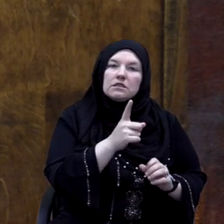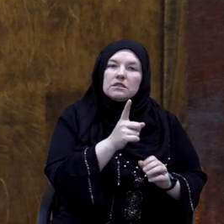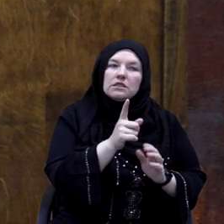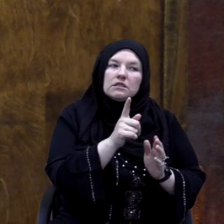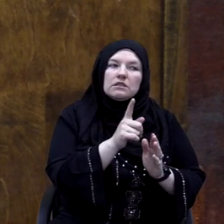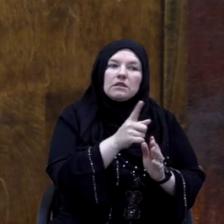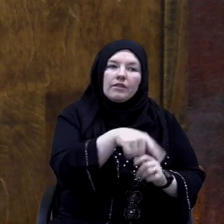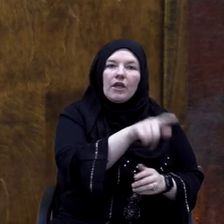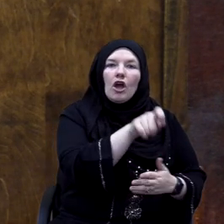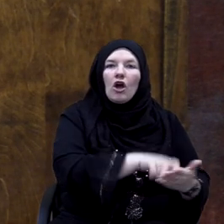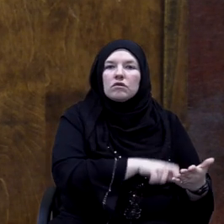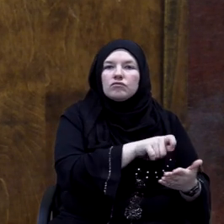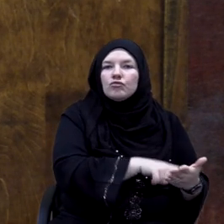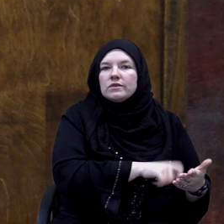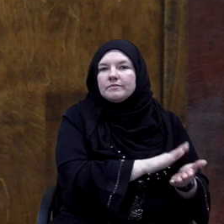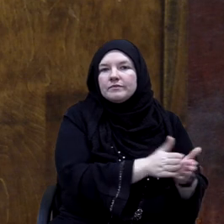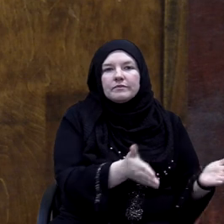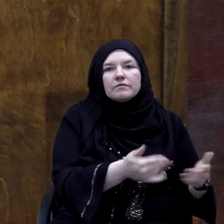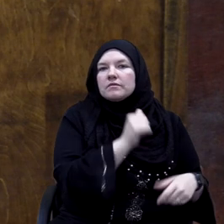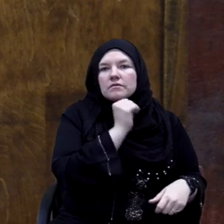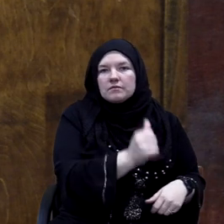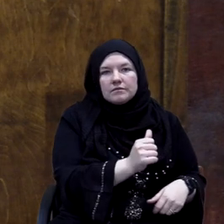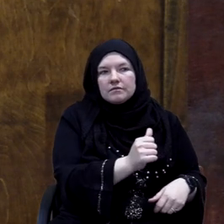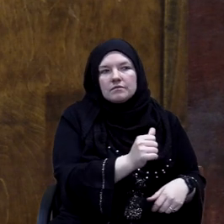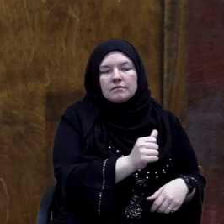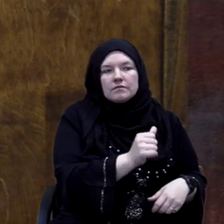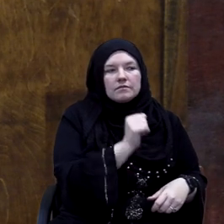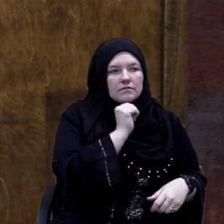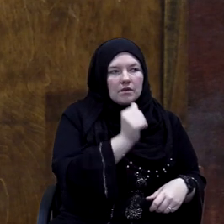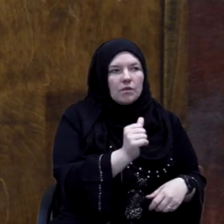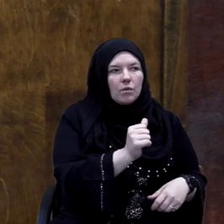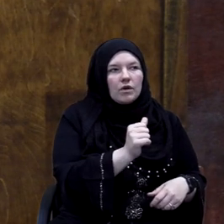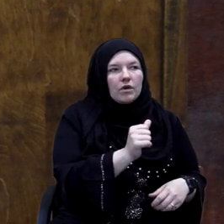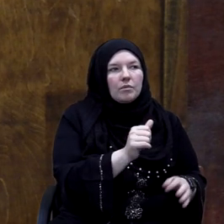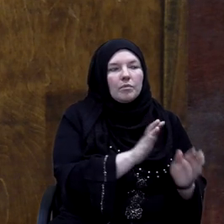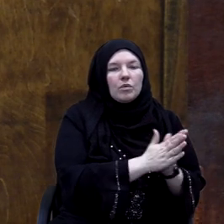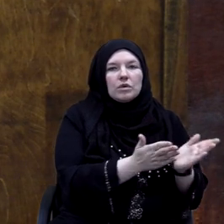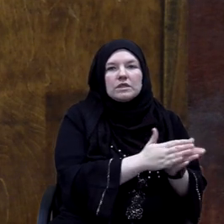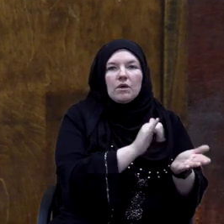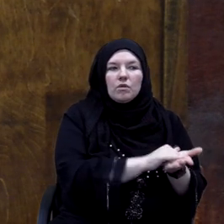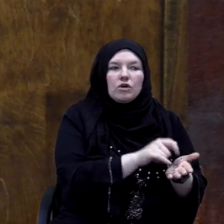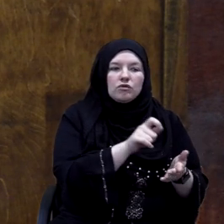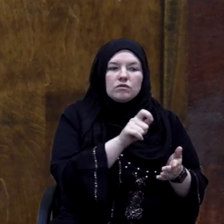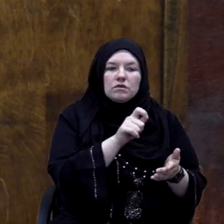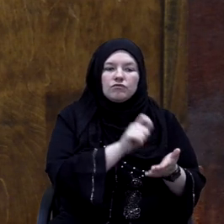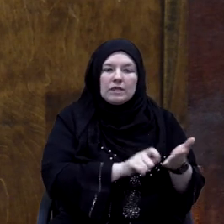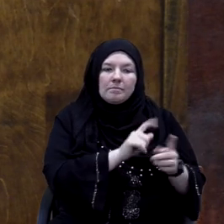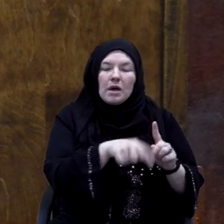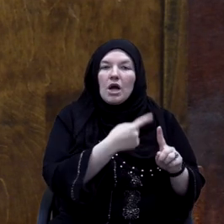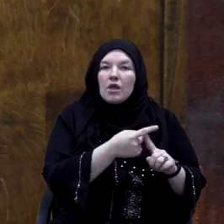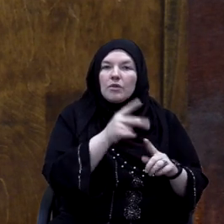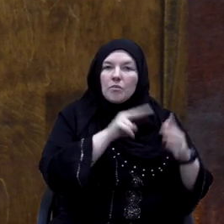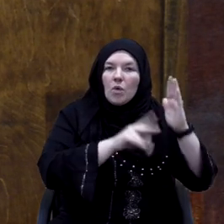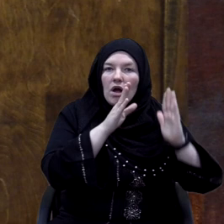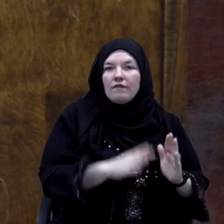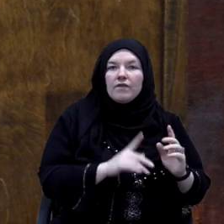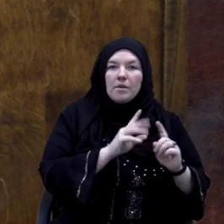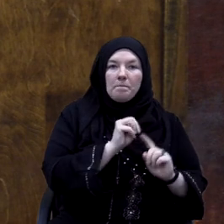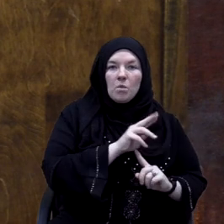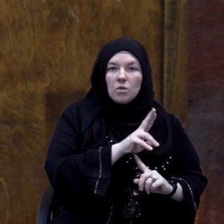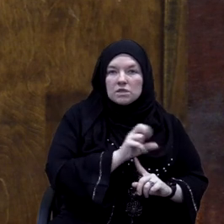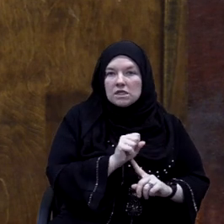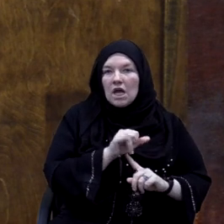books, it is not books that were dictated by the Prophet, whether it is Moses or Isa or anyone